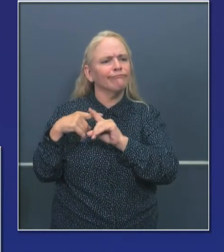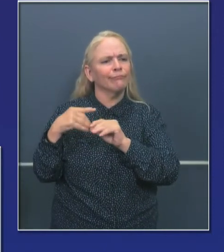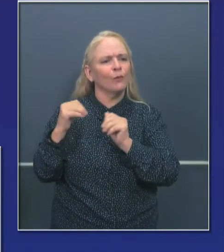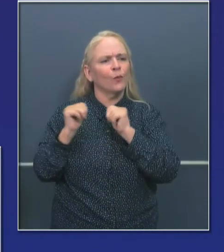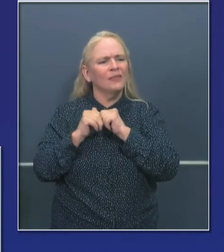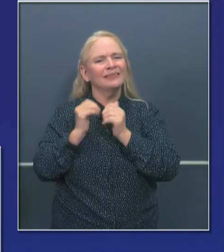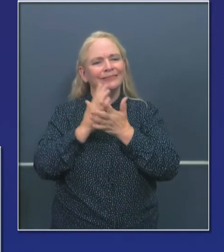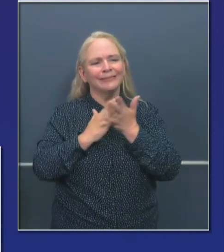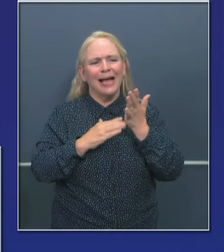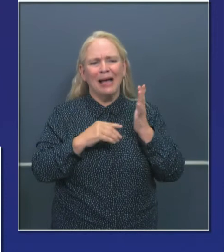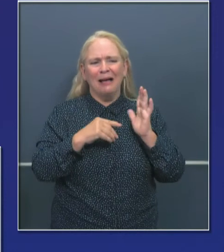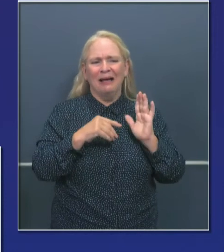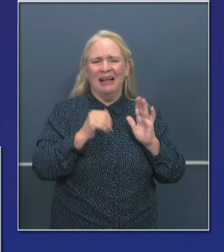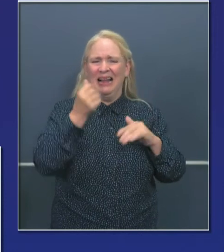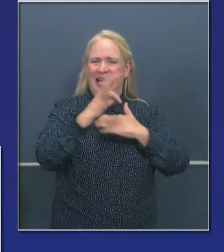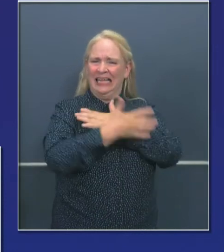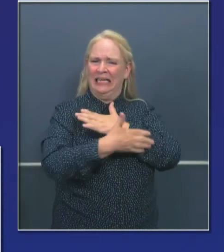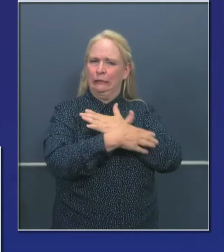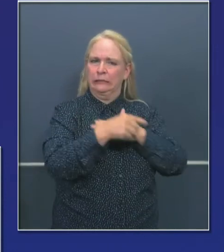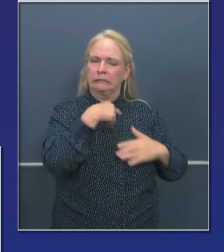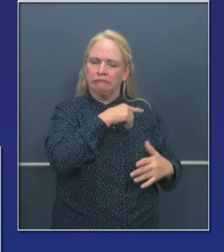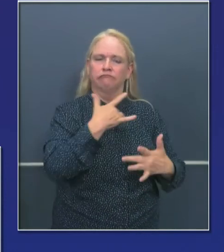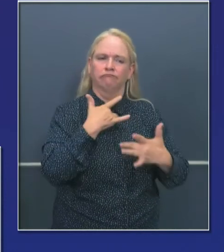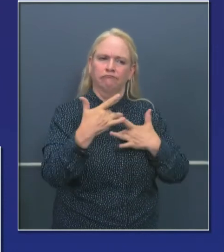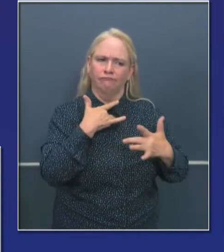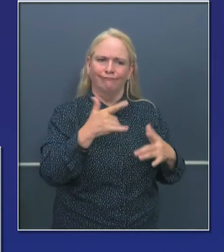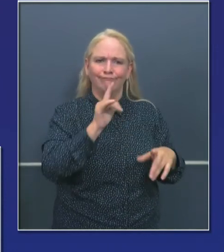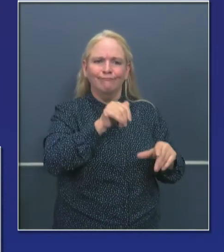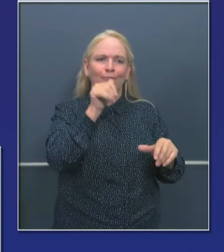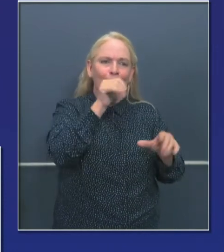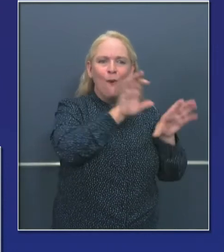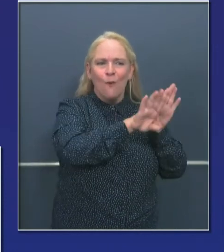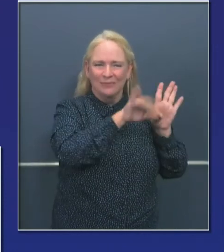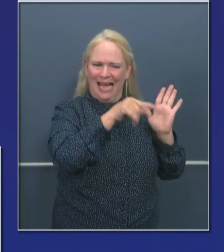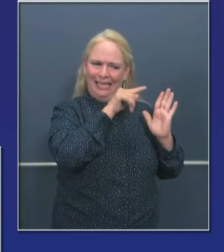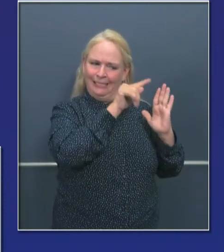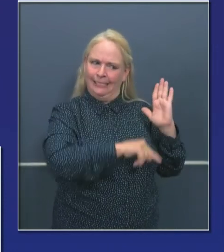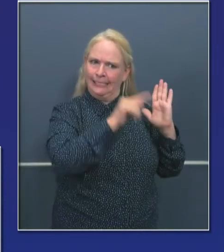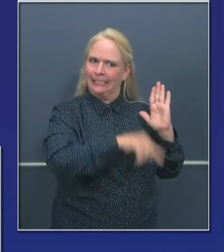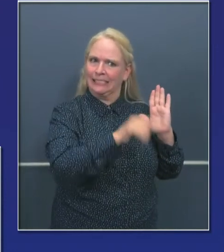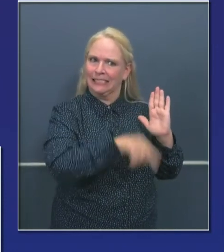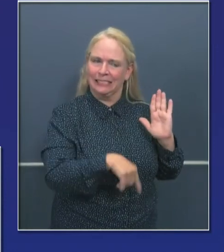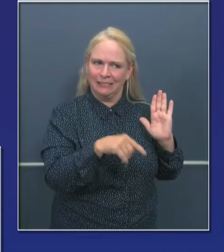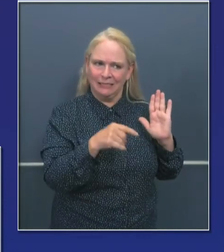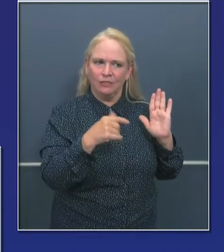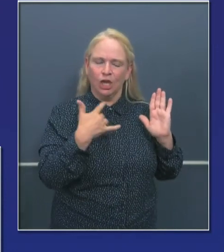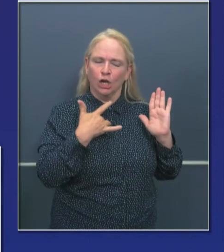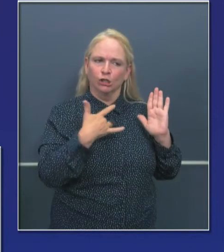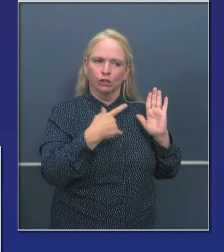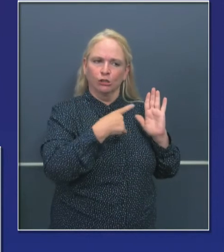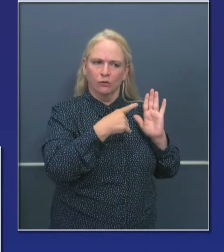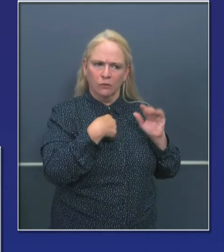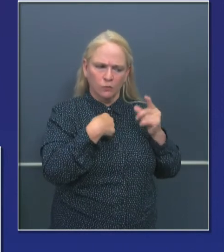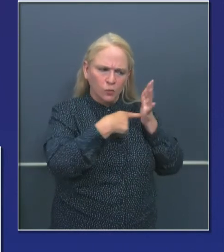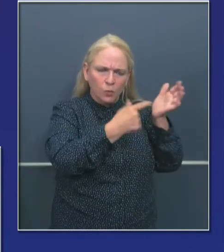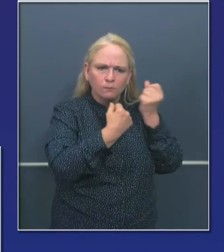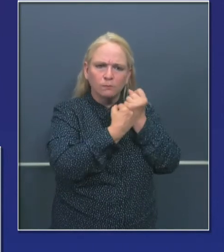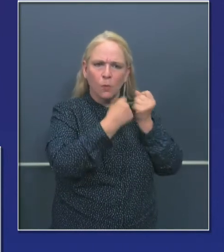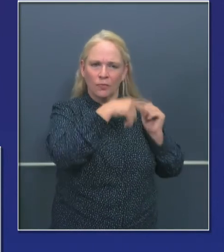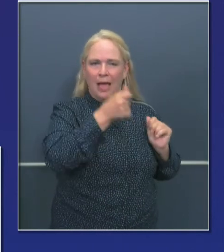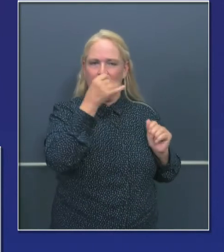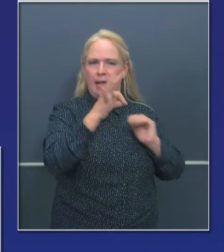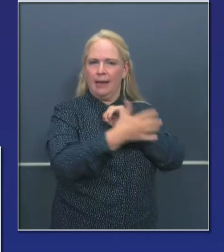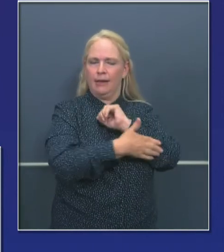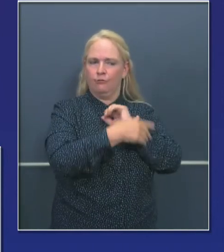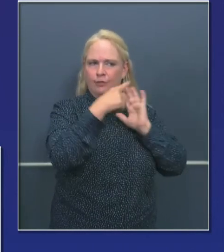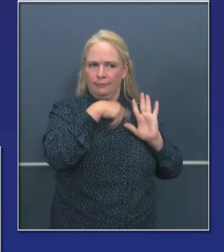with, the 19 counties in the state of California that we have targeted in terms of support that are on what we refer to